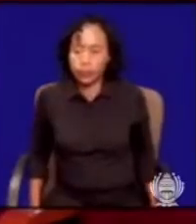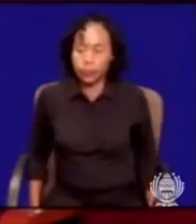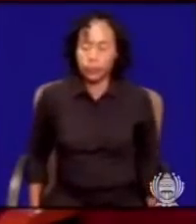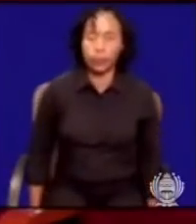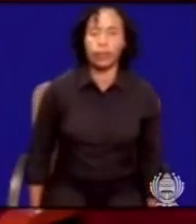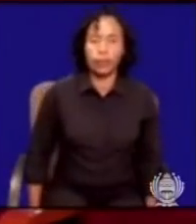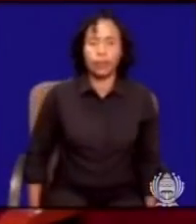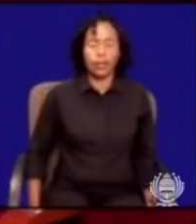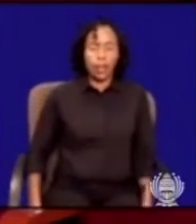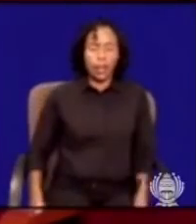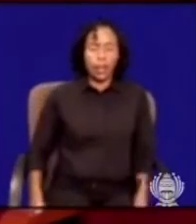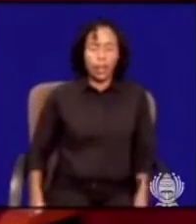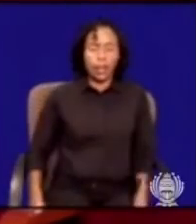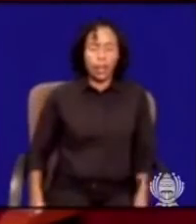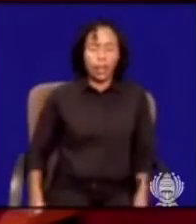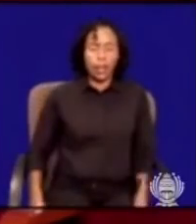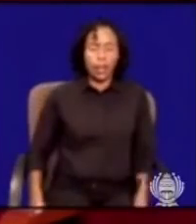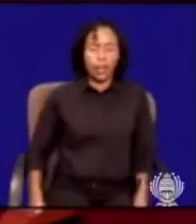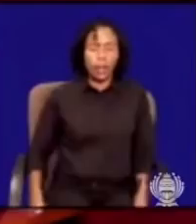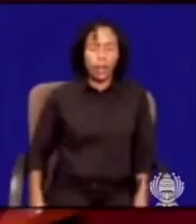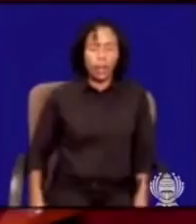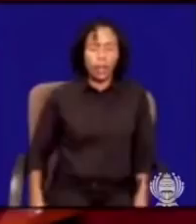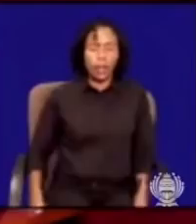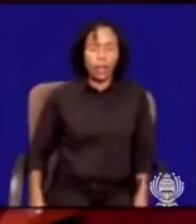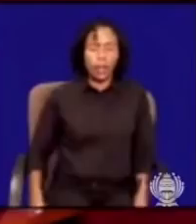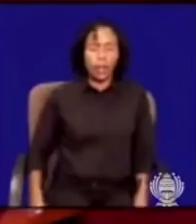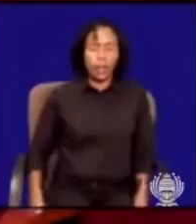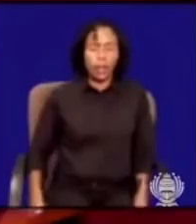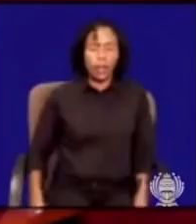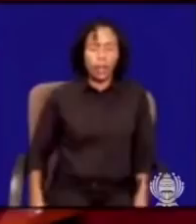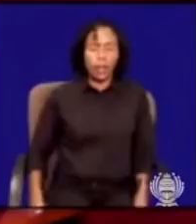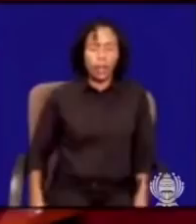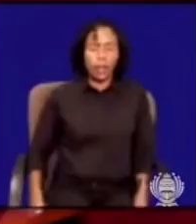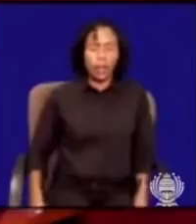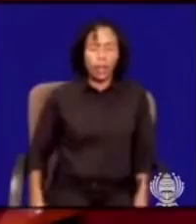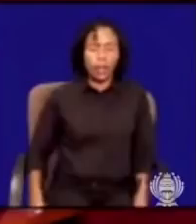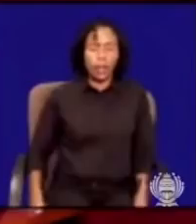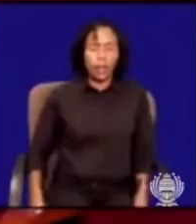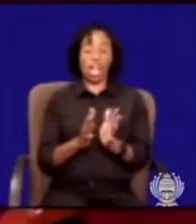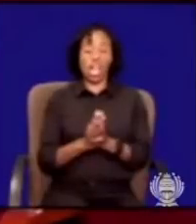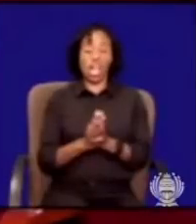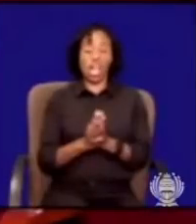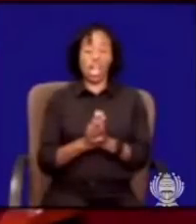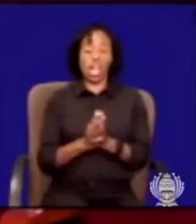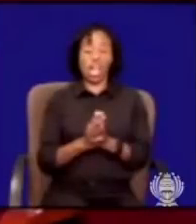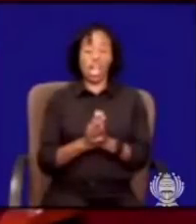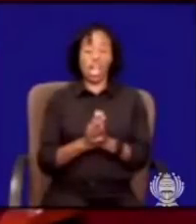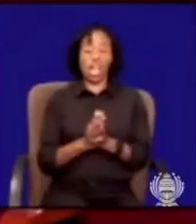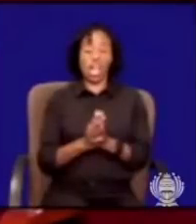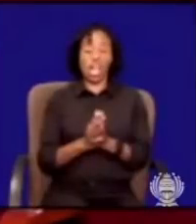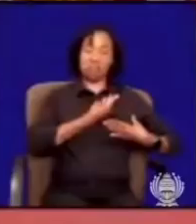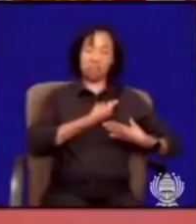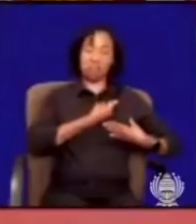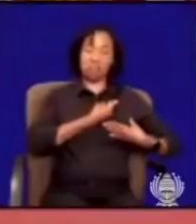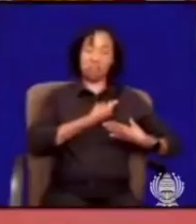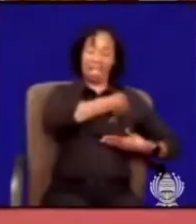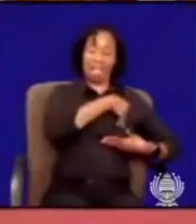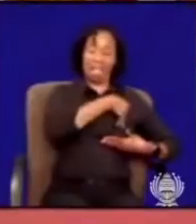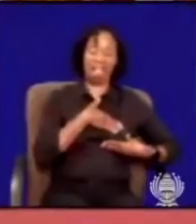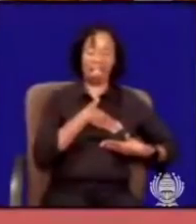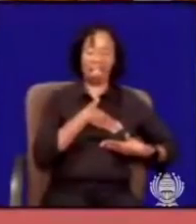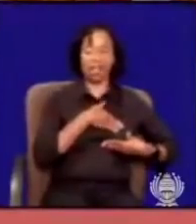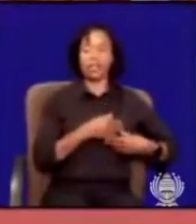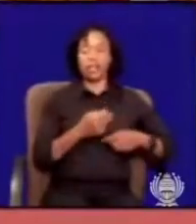Madam Speaker, today I stand in this glorious hall, heartbroken that I get to deliver this speech in somebody else's